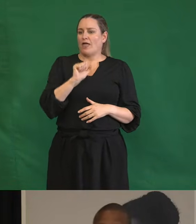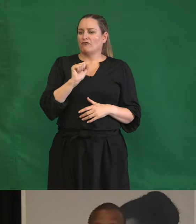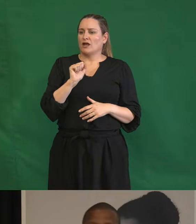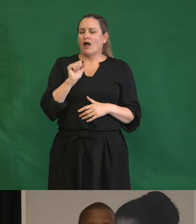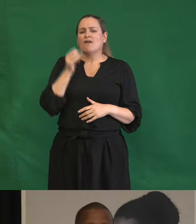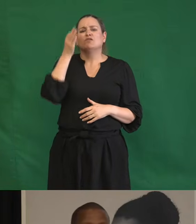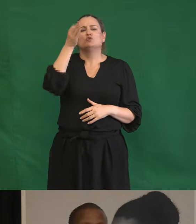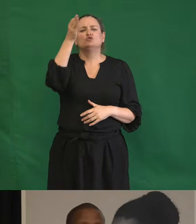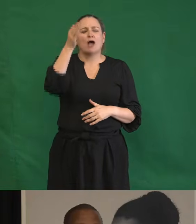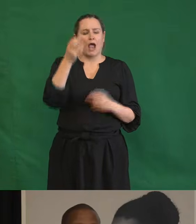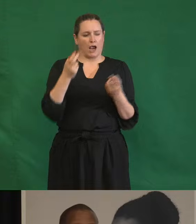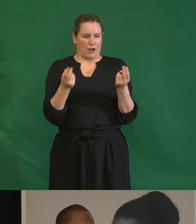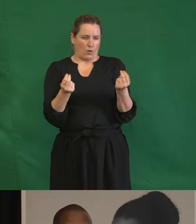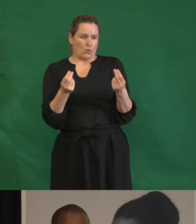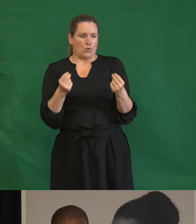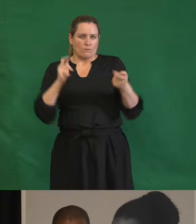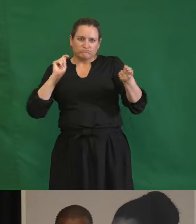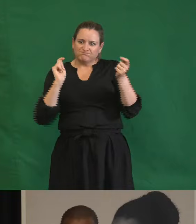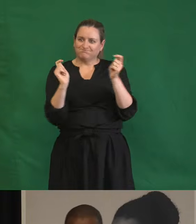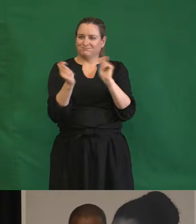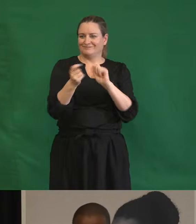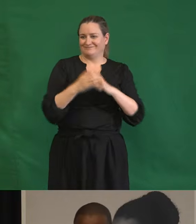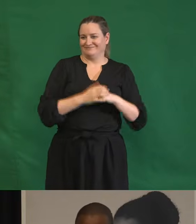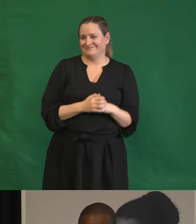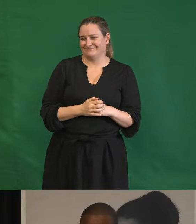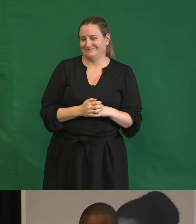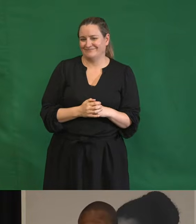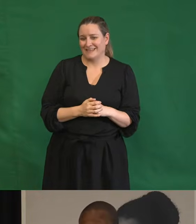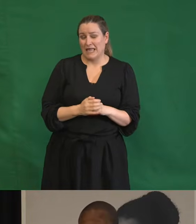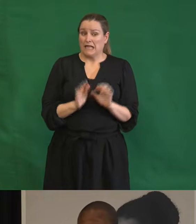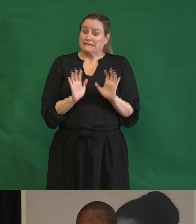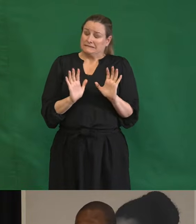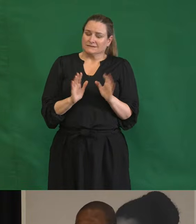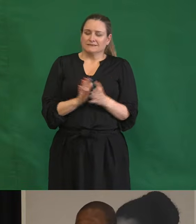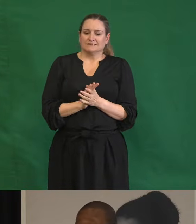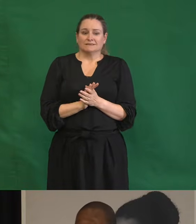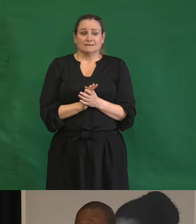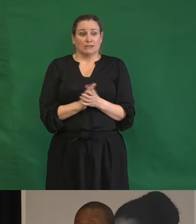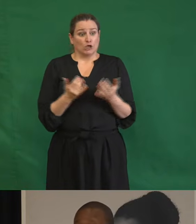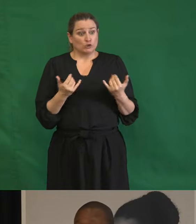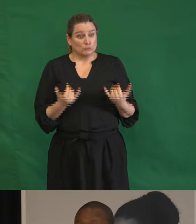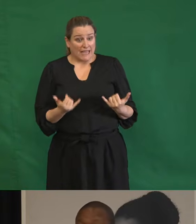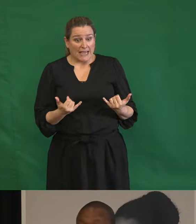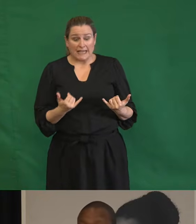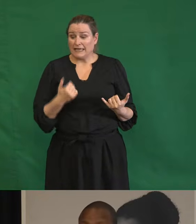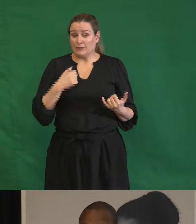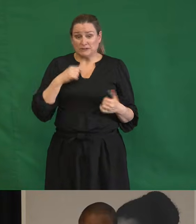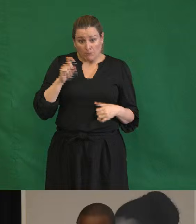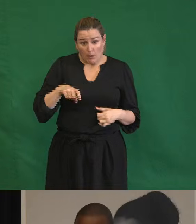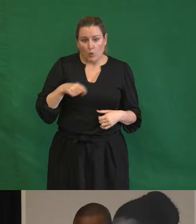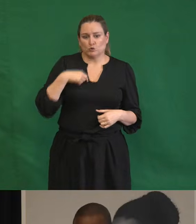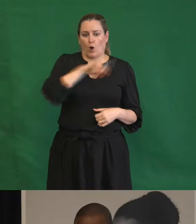And just allow me for a moment to be vulnerable. Today I was supposed to go to surgery.